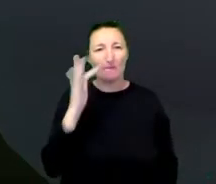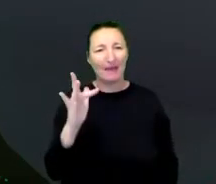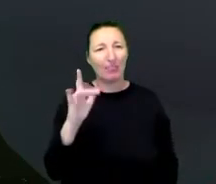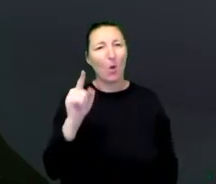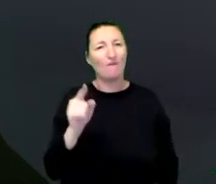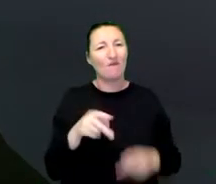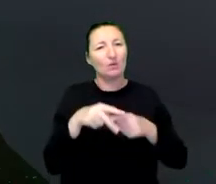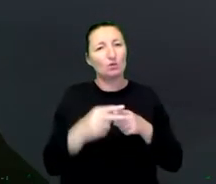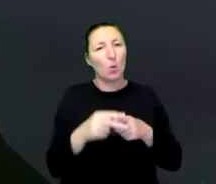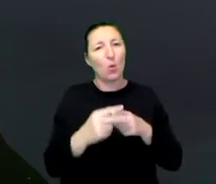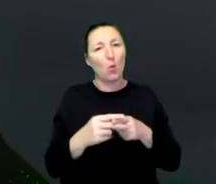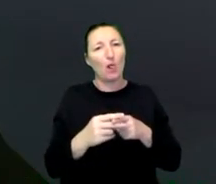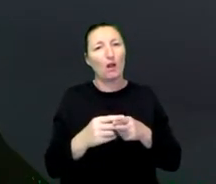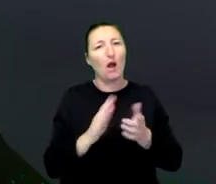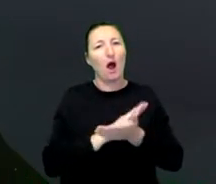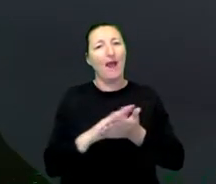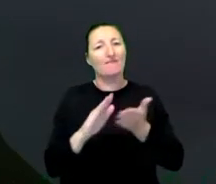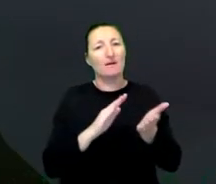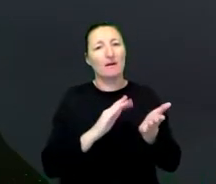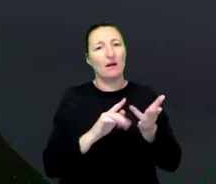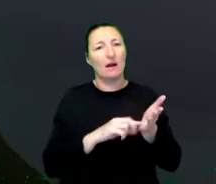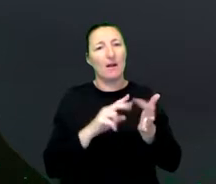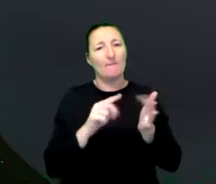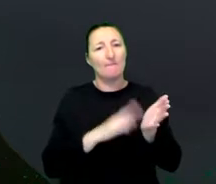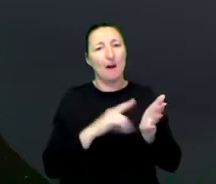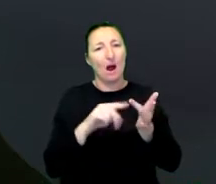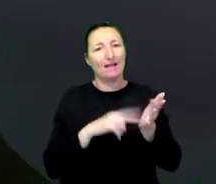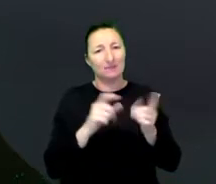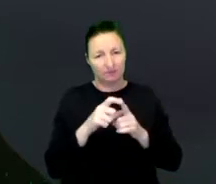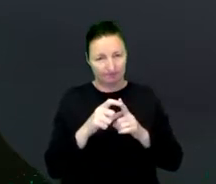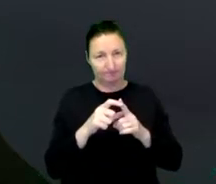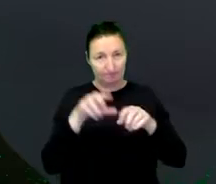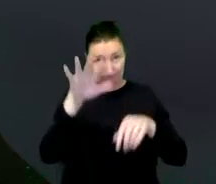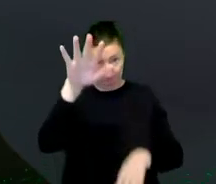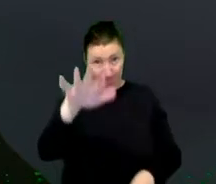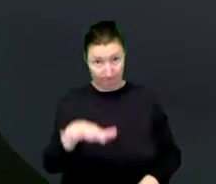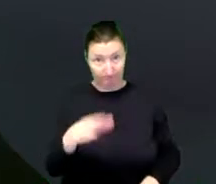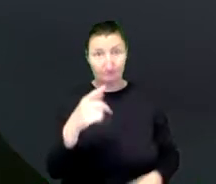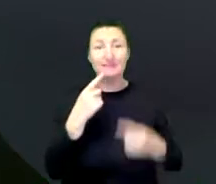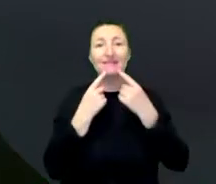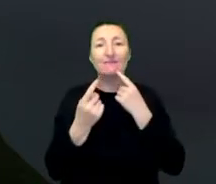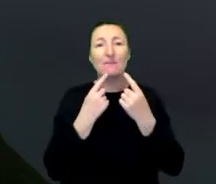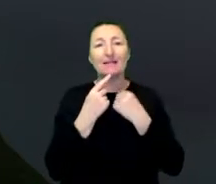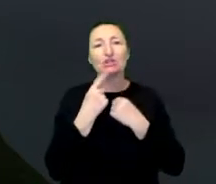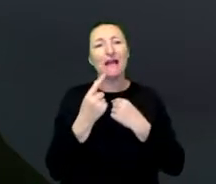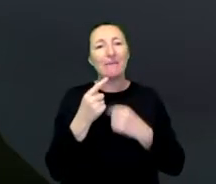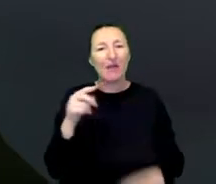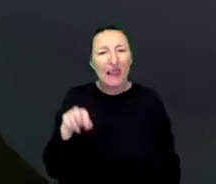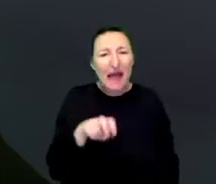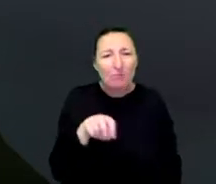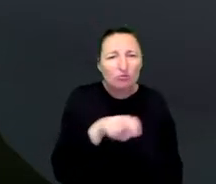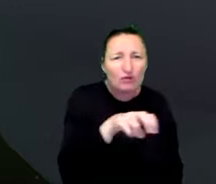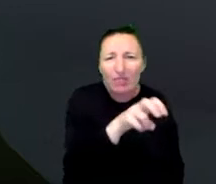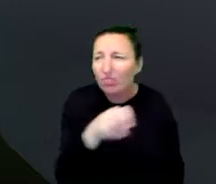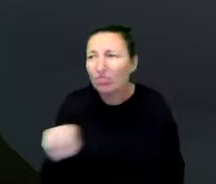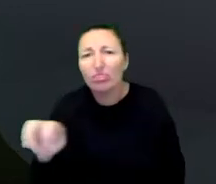So this is what's known about Hivemind so far. The labyrinth. It is not clear where the labyrinth